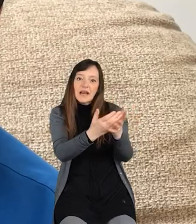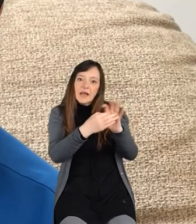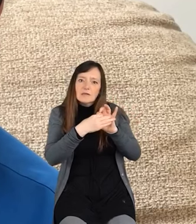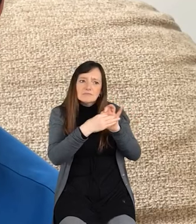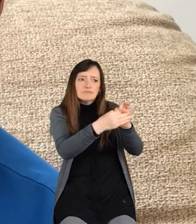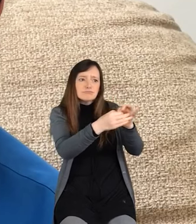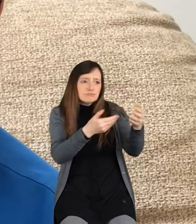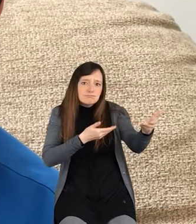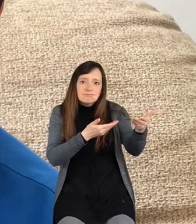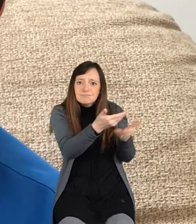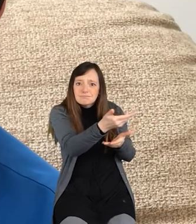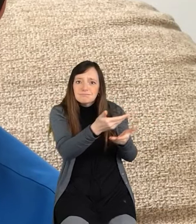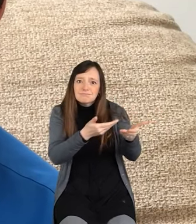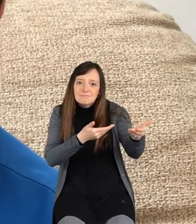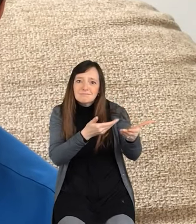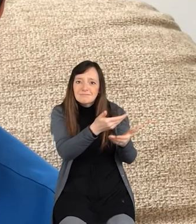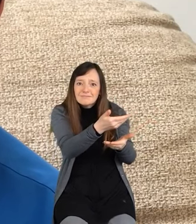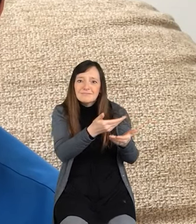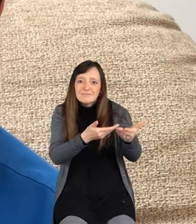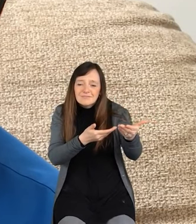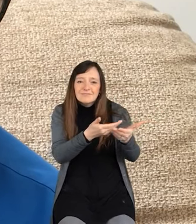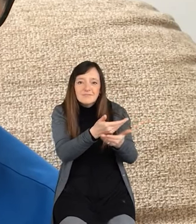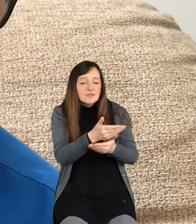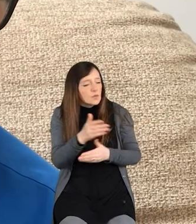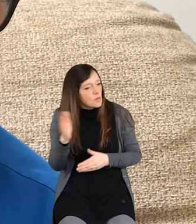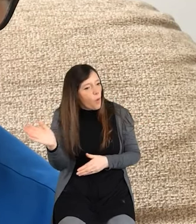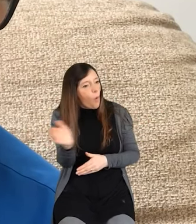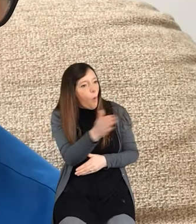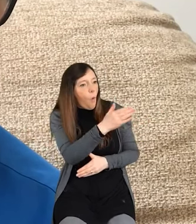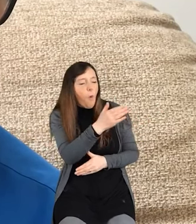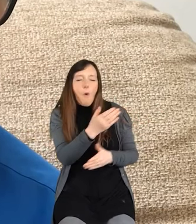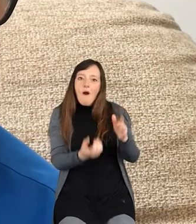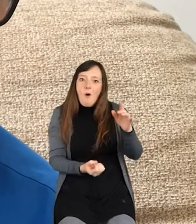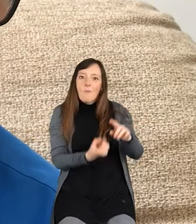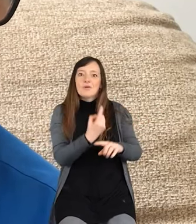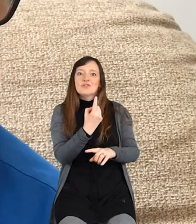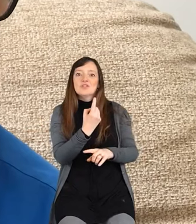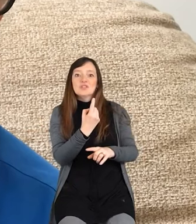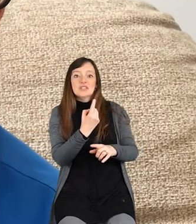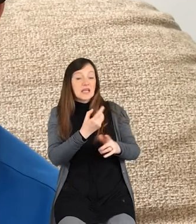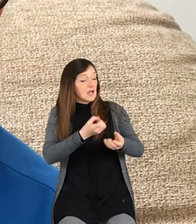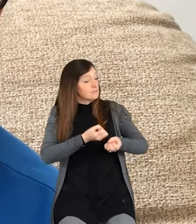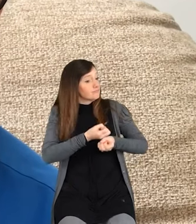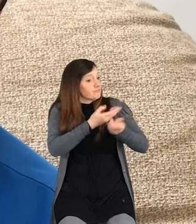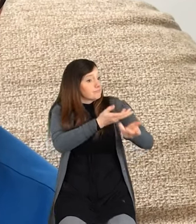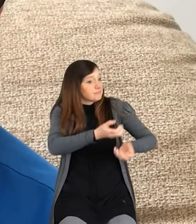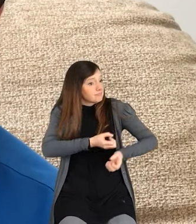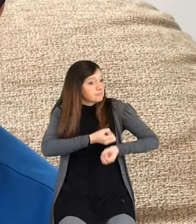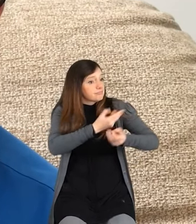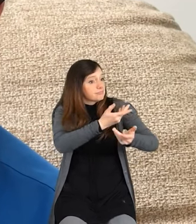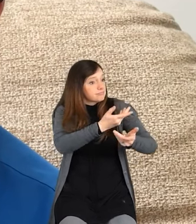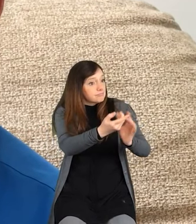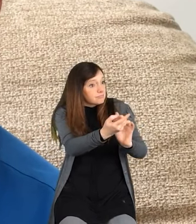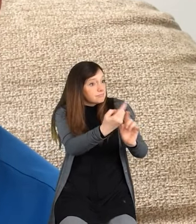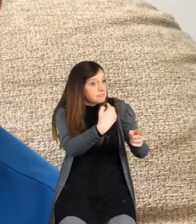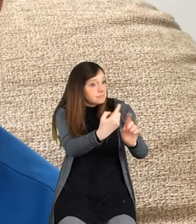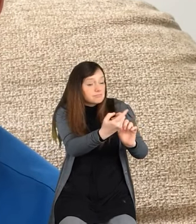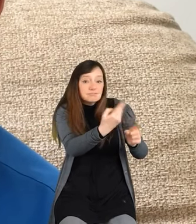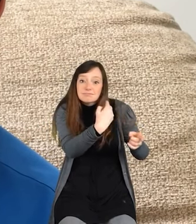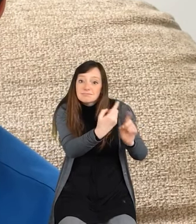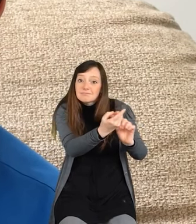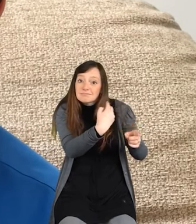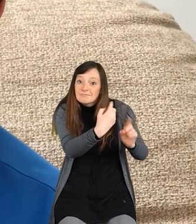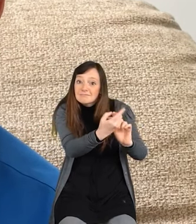very interactive, so we all have the opportunity to contribute